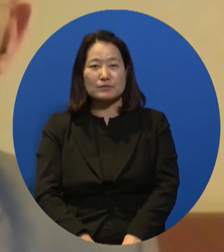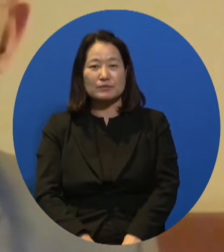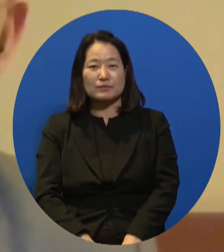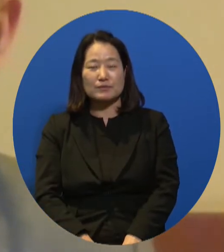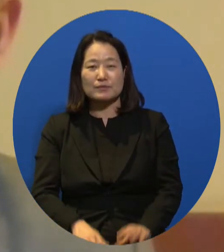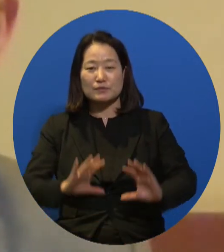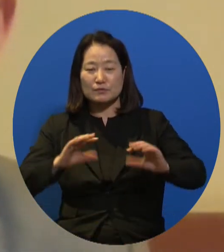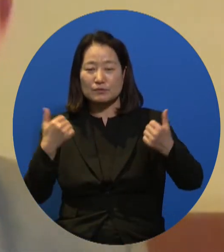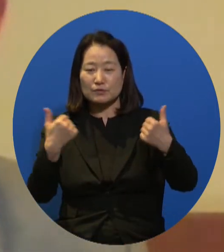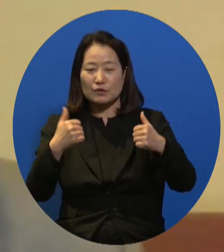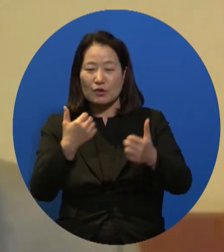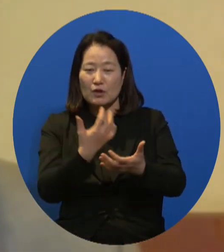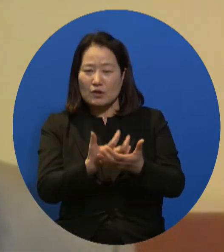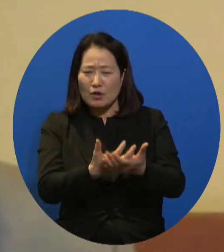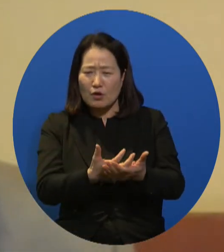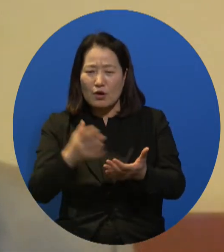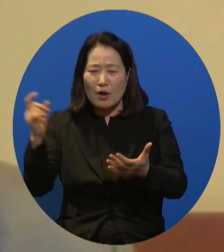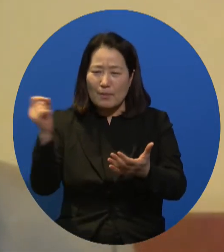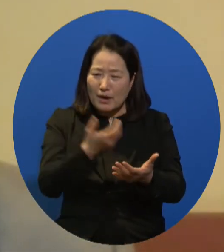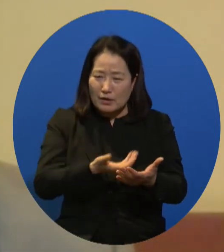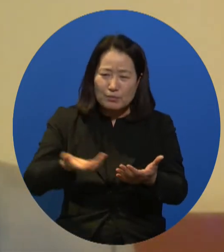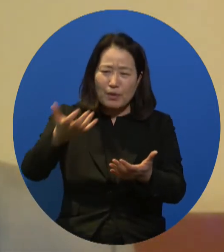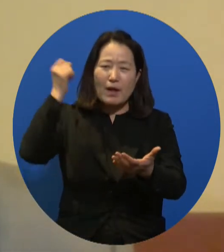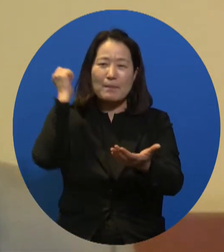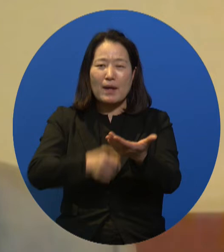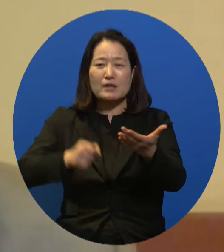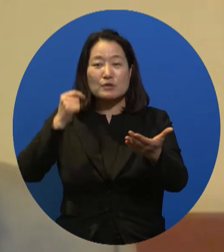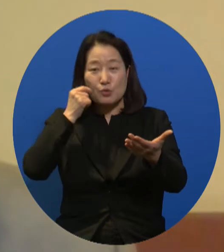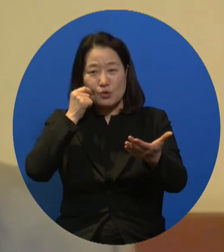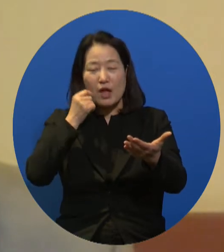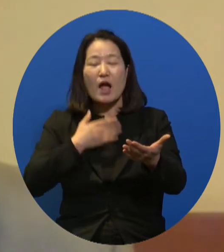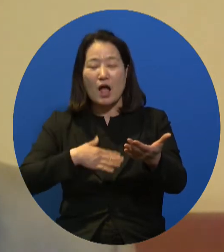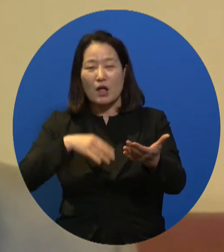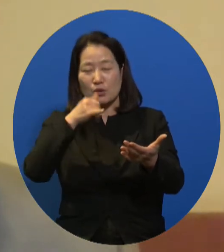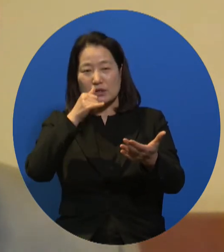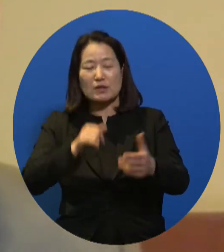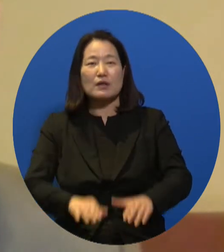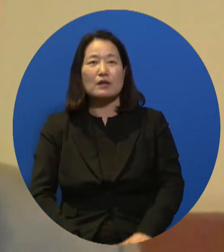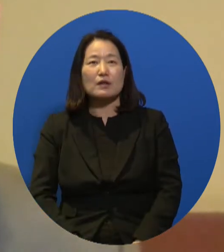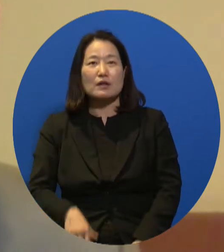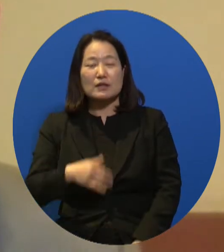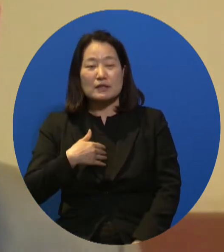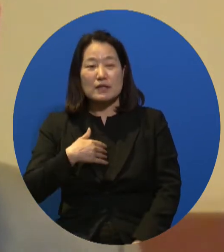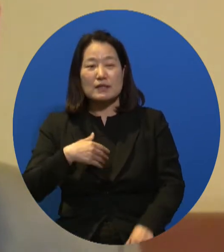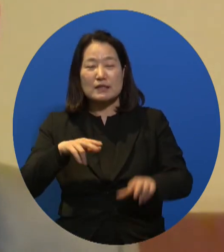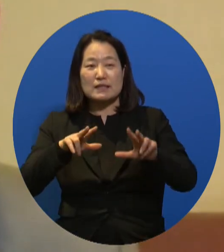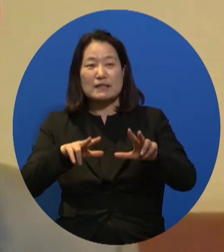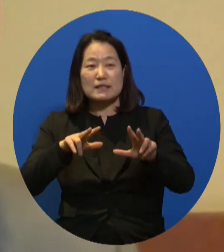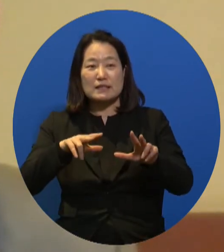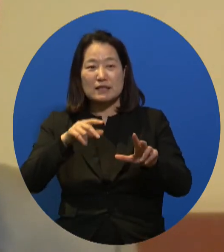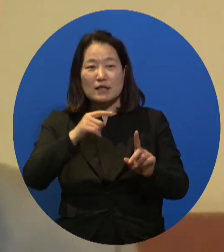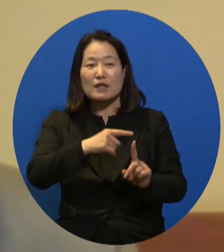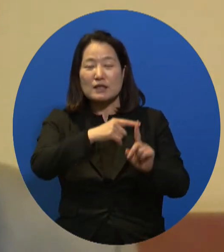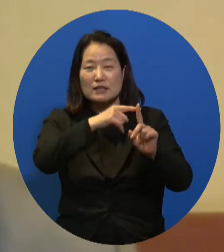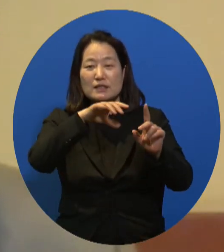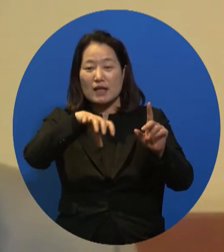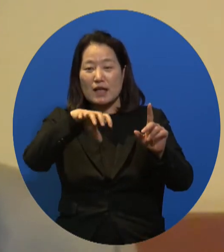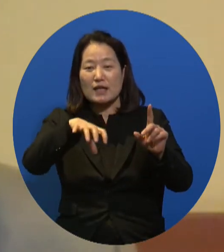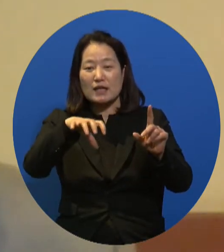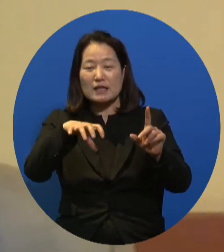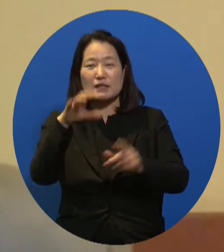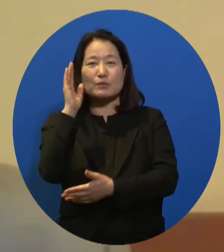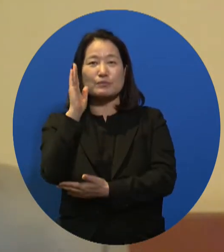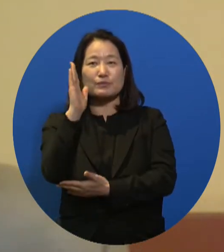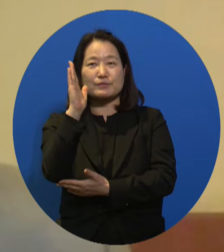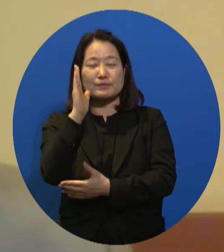you actually from Geneva in Switzerland, where we are currently in the midst of an ongoing session